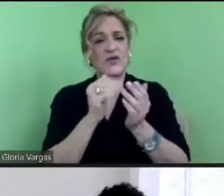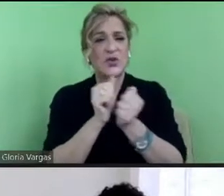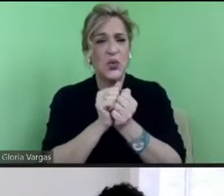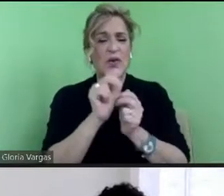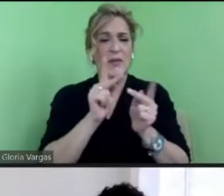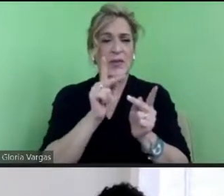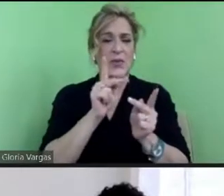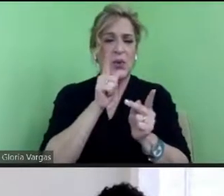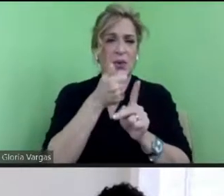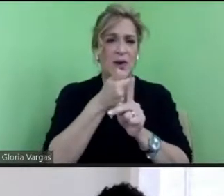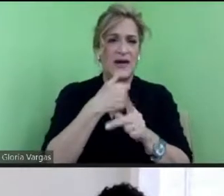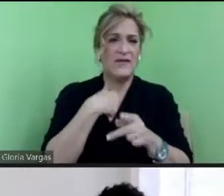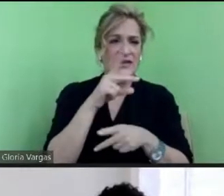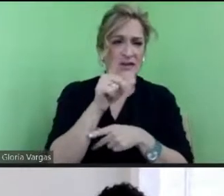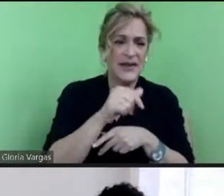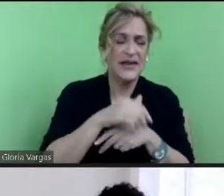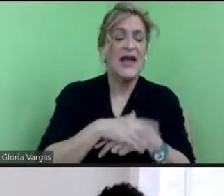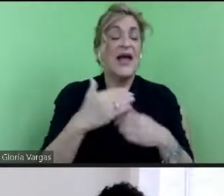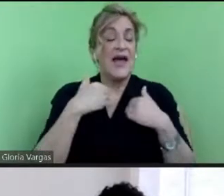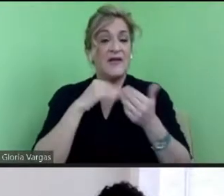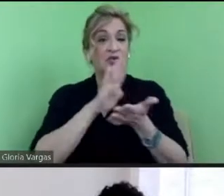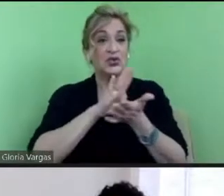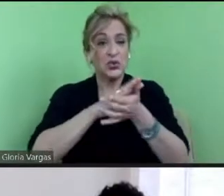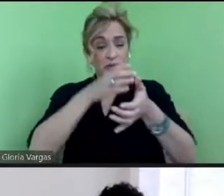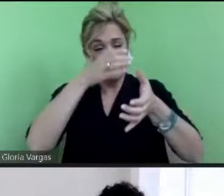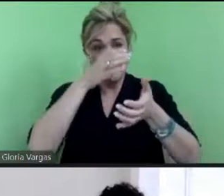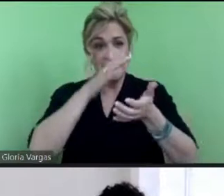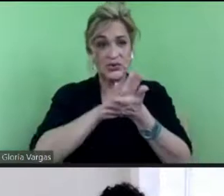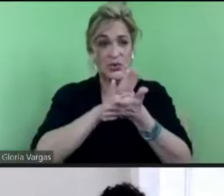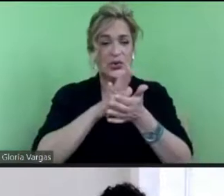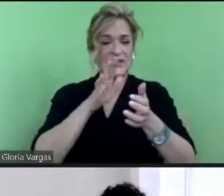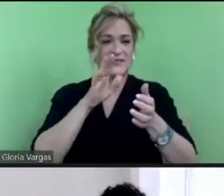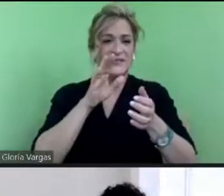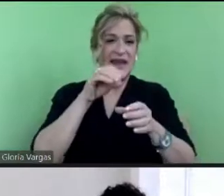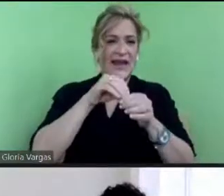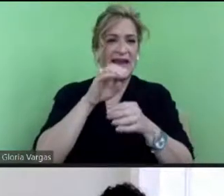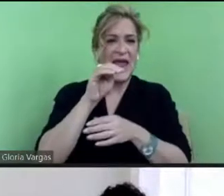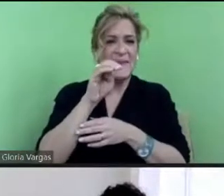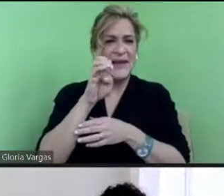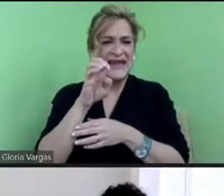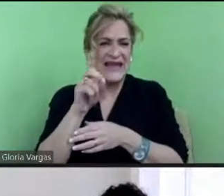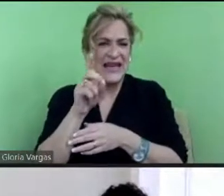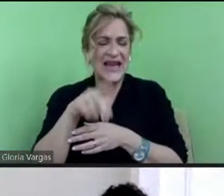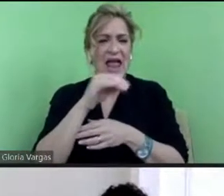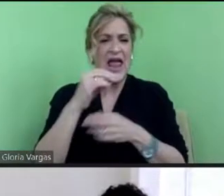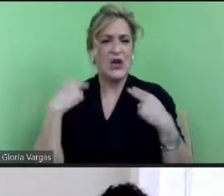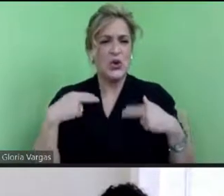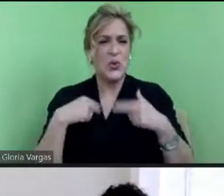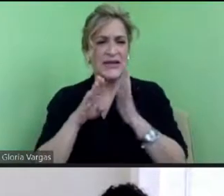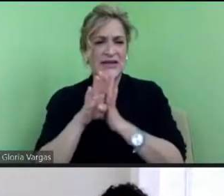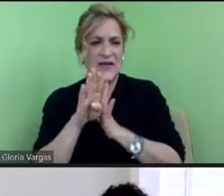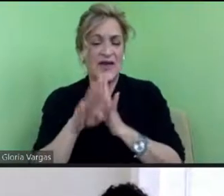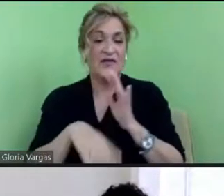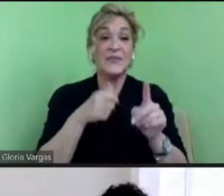school psychology and an MED in human development. She has over 20 years experience